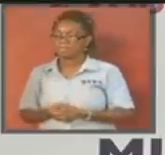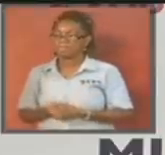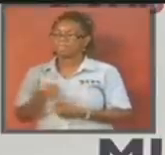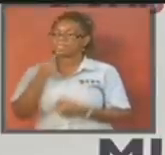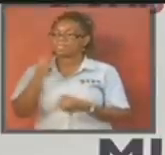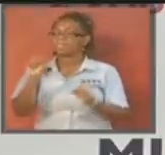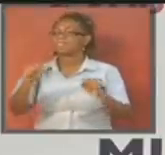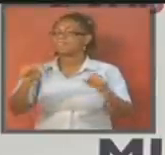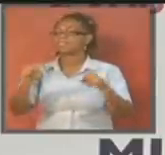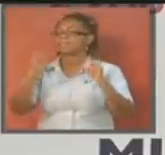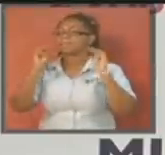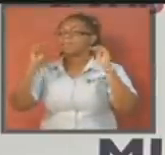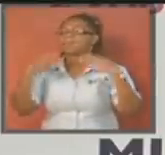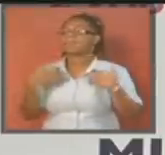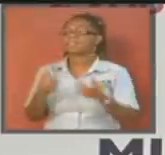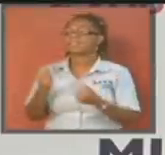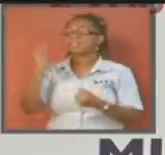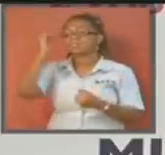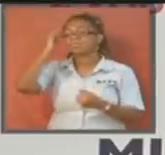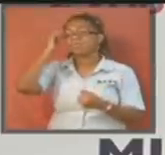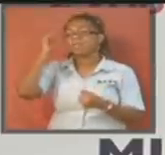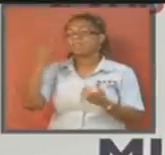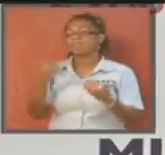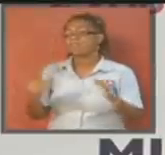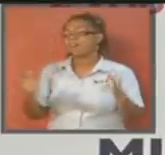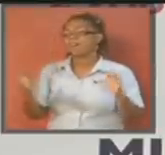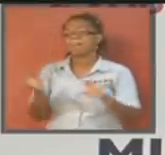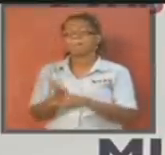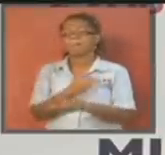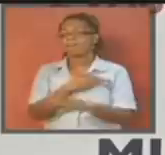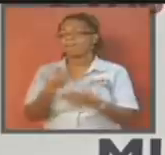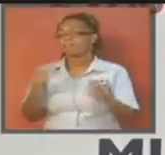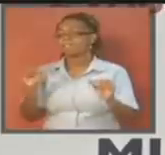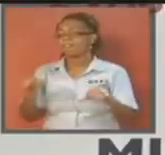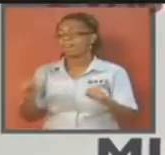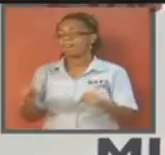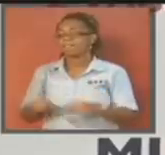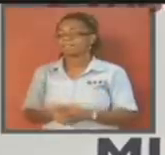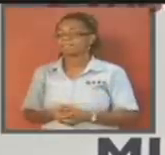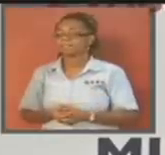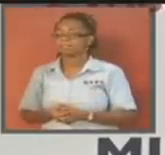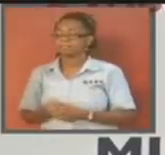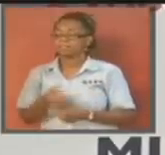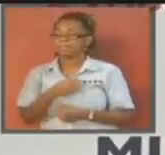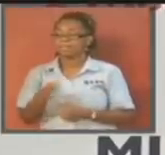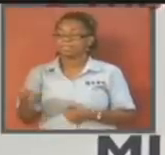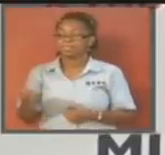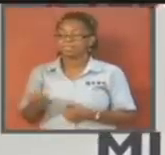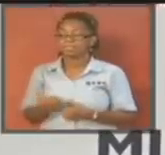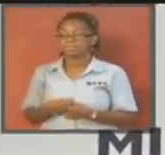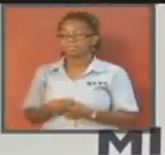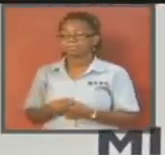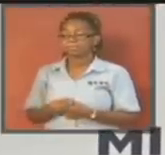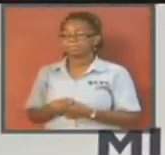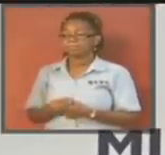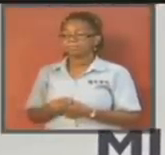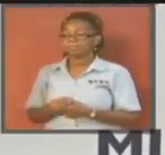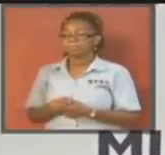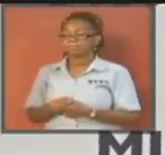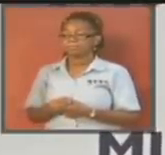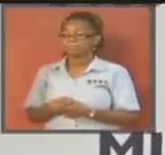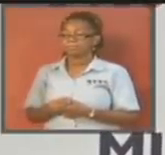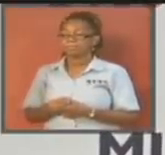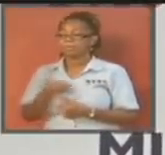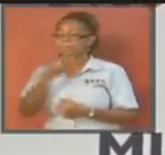Tobago. And that second bit of your question related to national security, I think that's better posed to